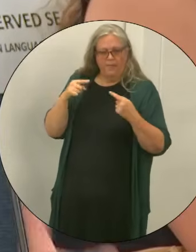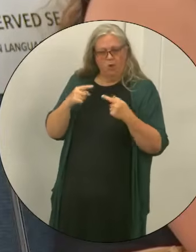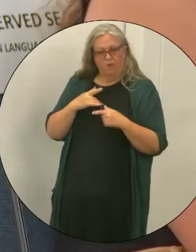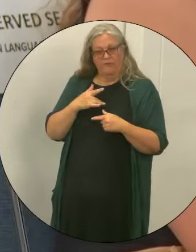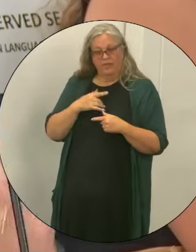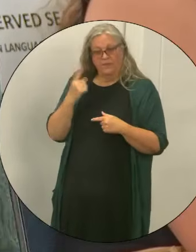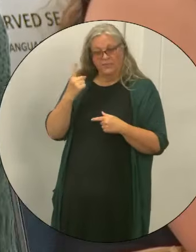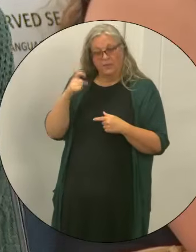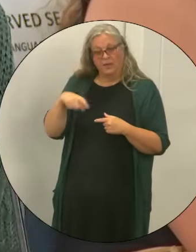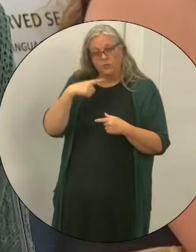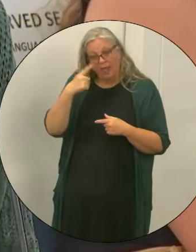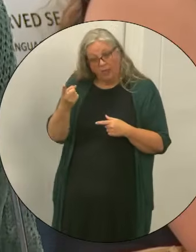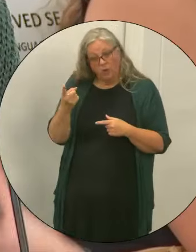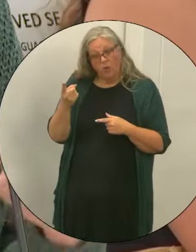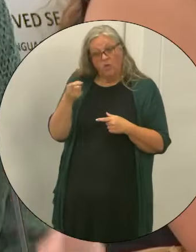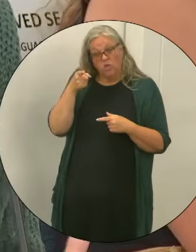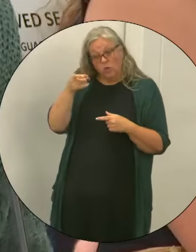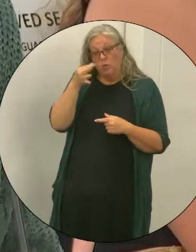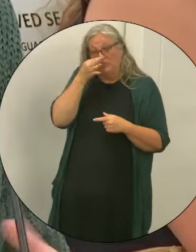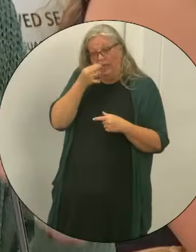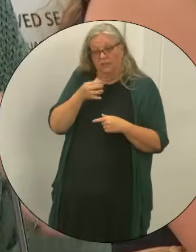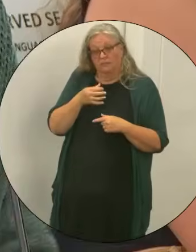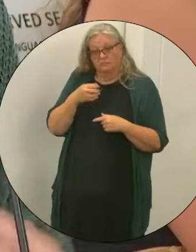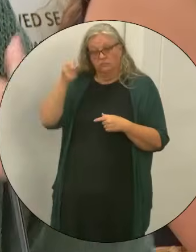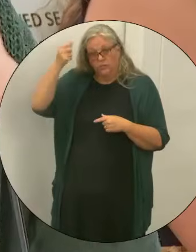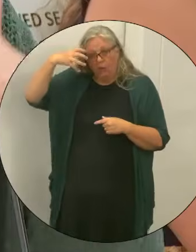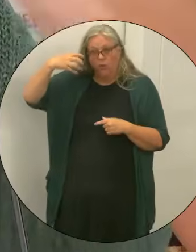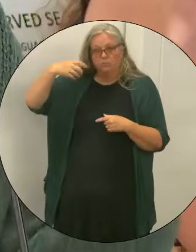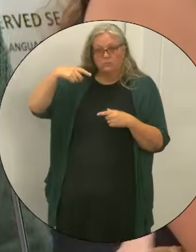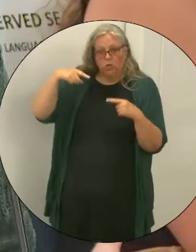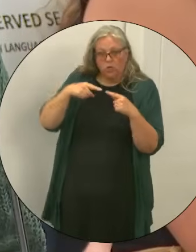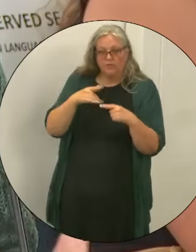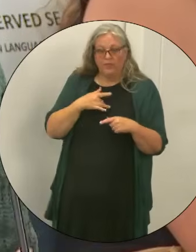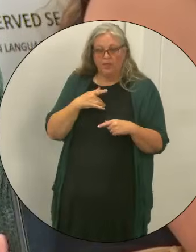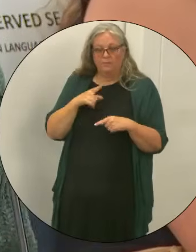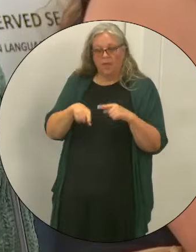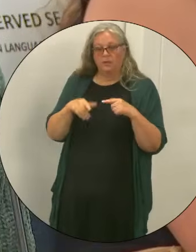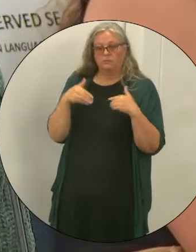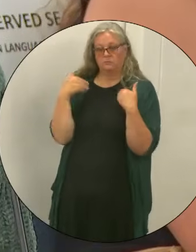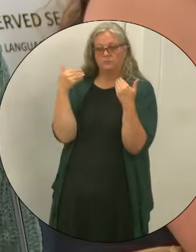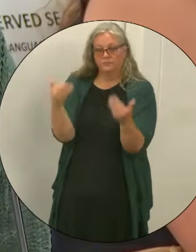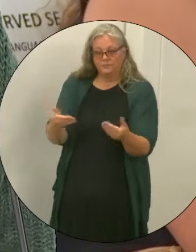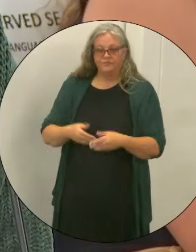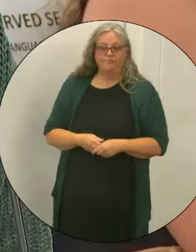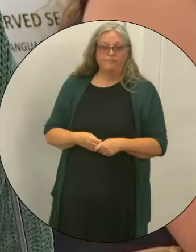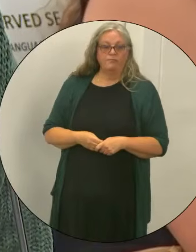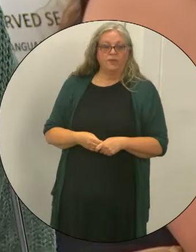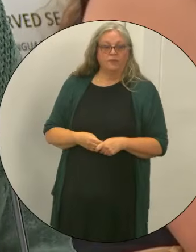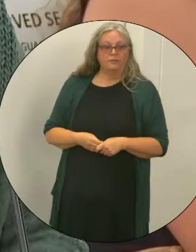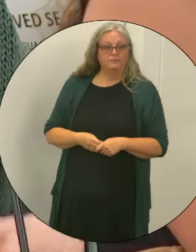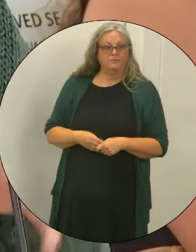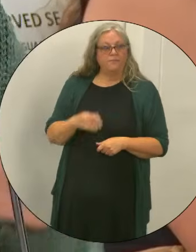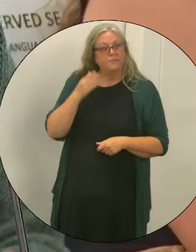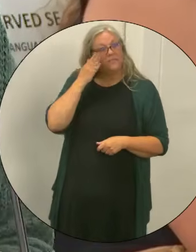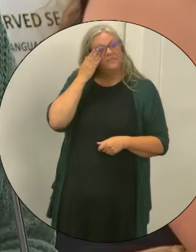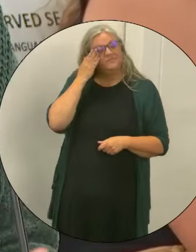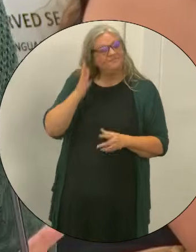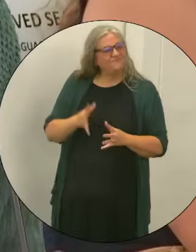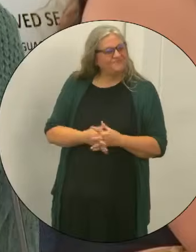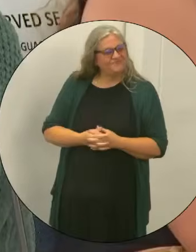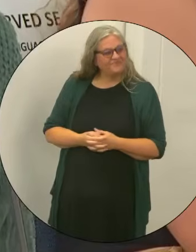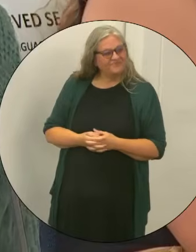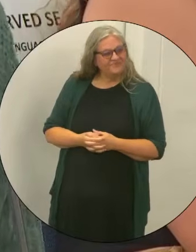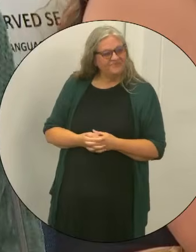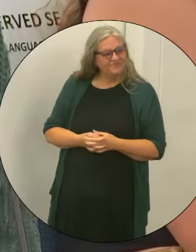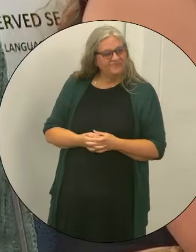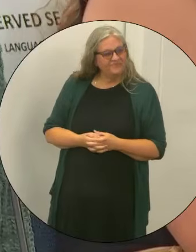someone needs to tell you, you have BO. Take a shower, and it hurts, but then you can move on and be productive. And so with that, I